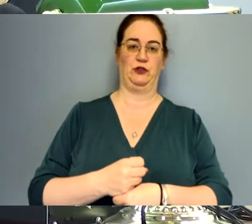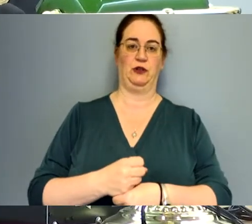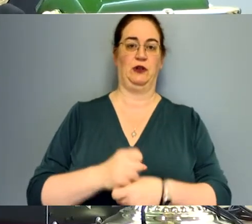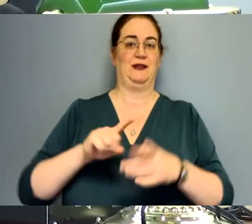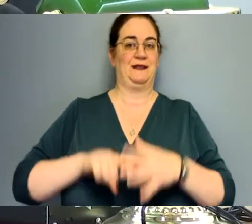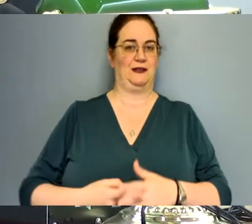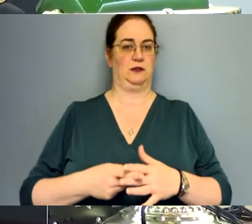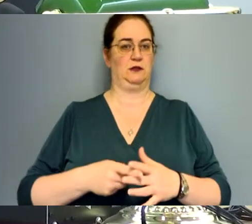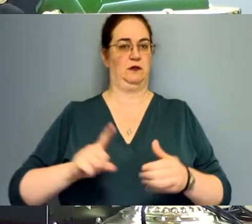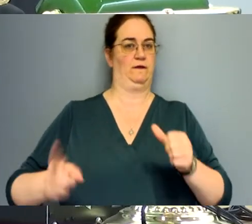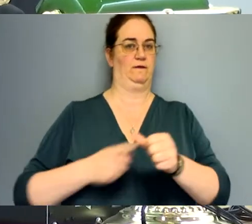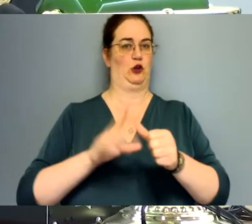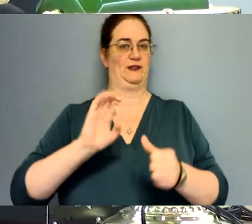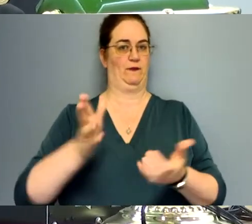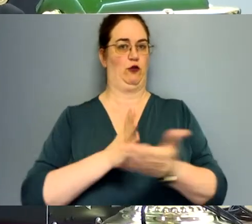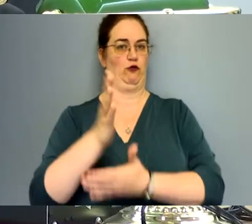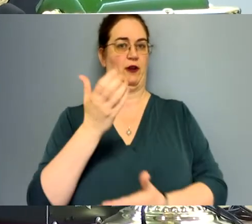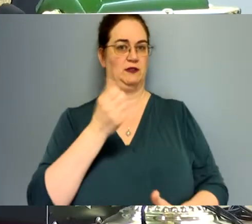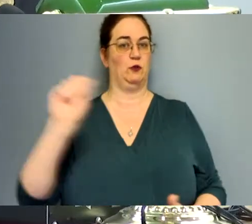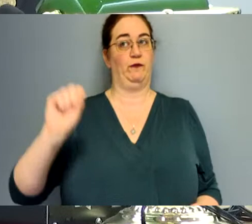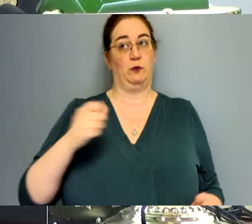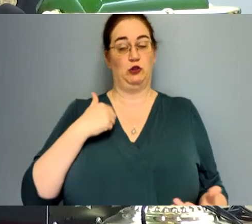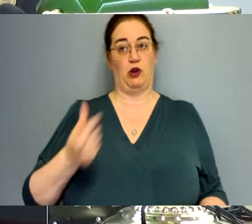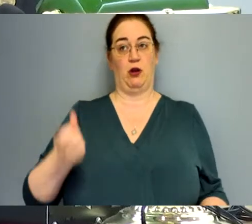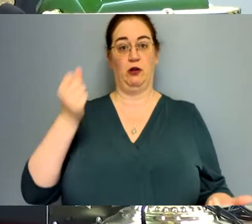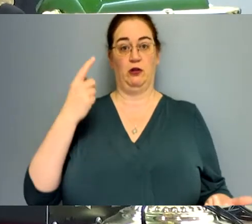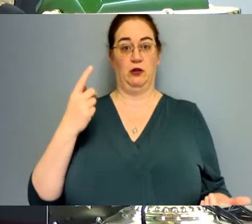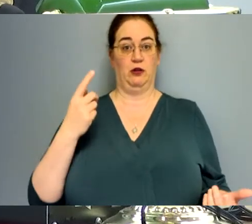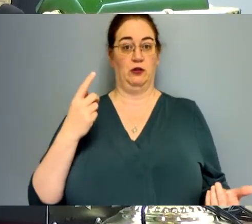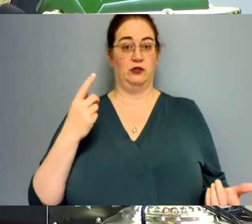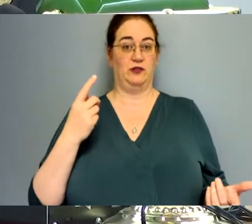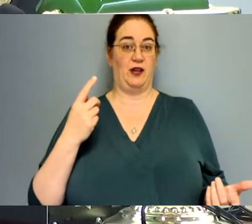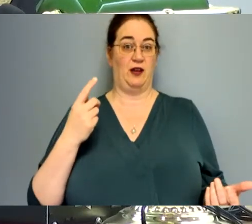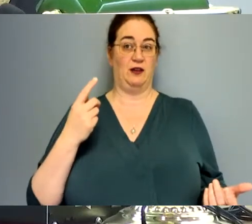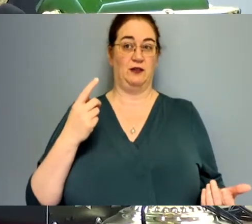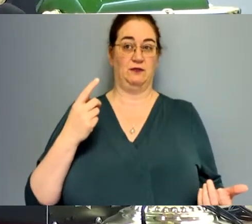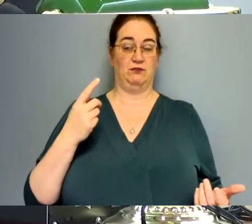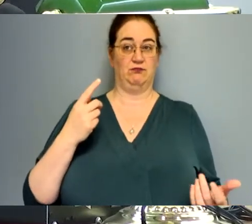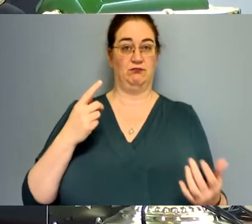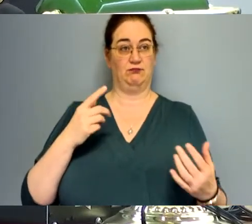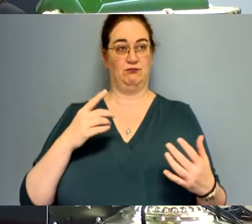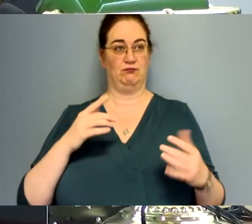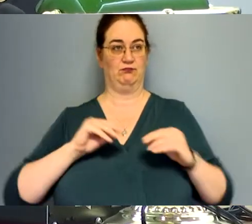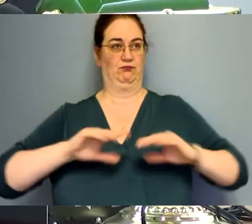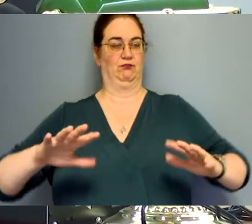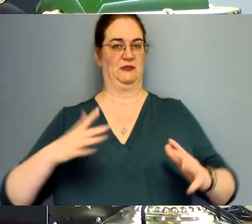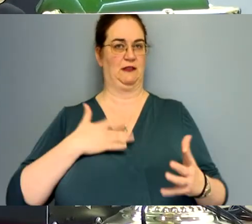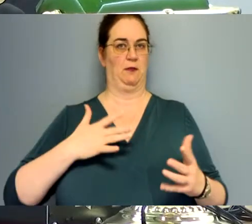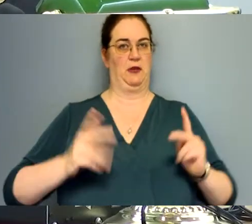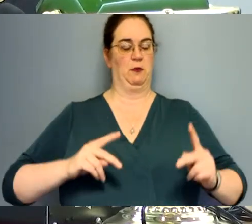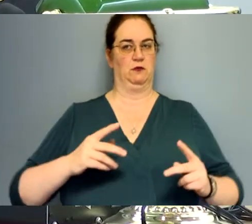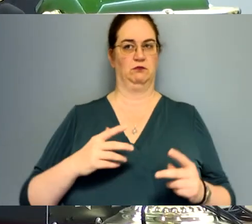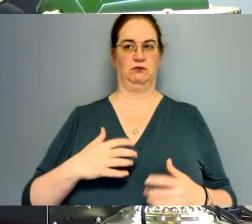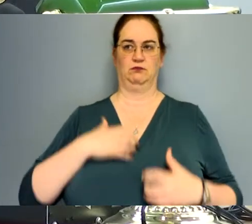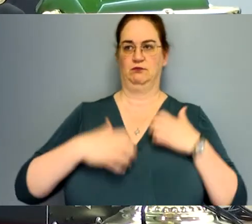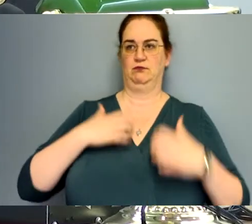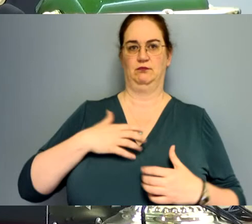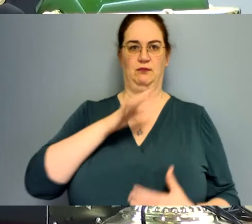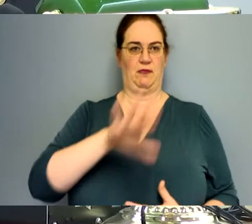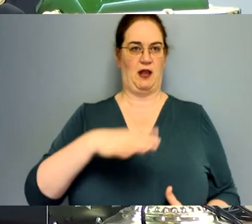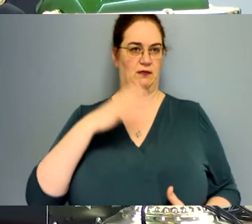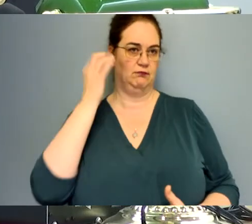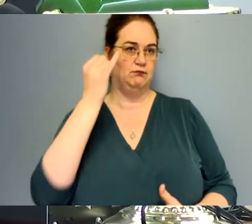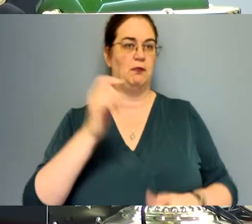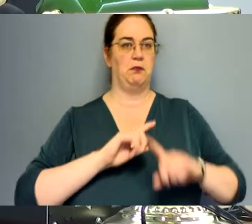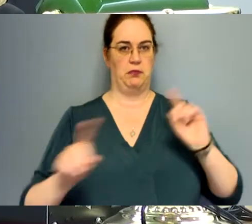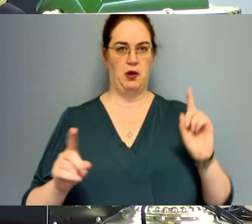the Civil Rights Movement, which I understand, may have ruffled some feathers in this country in certain parts among certain people, but it